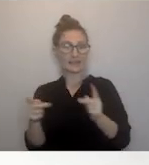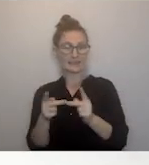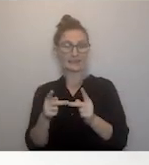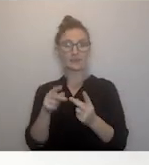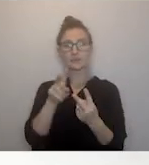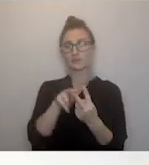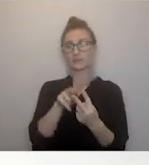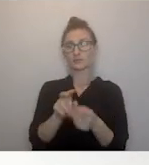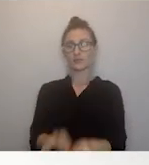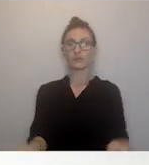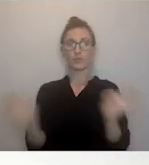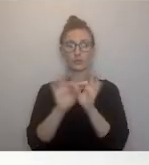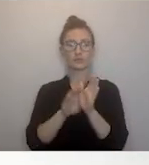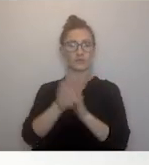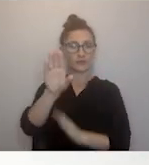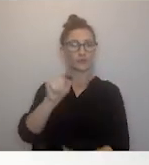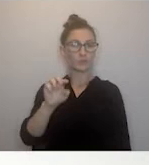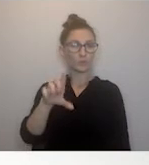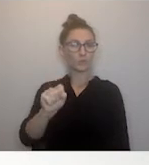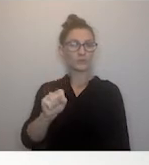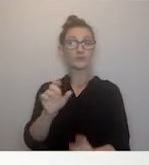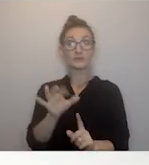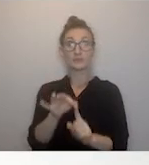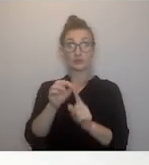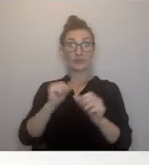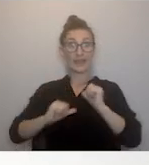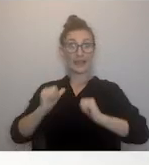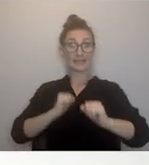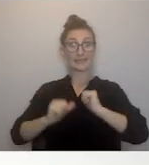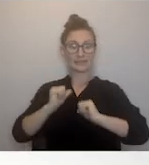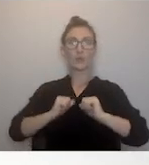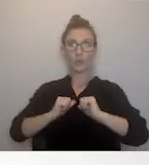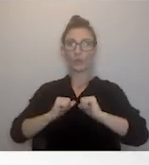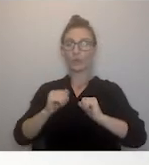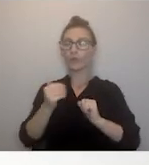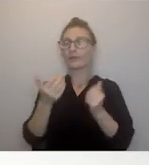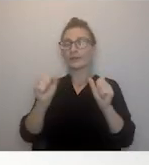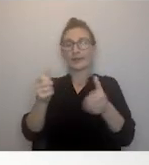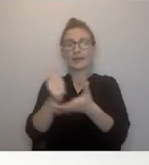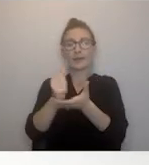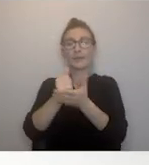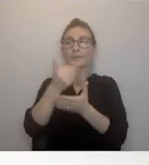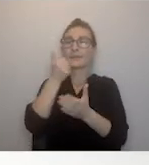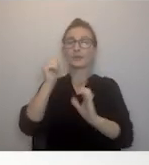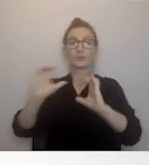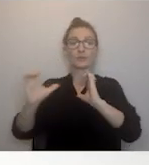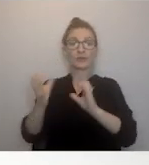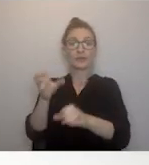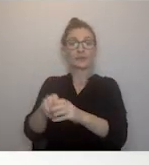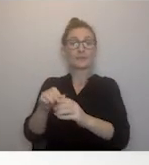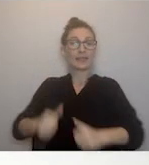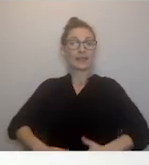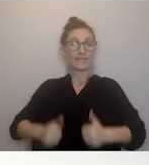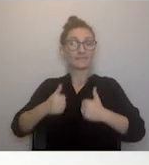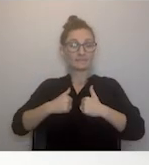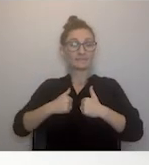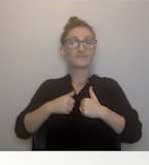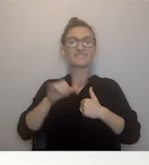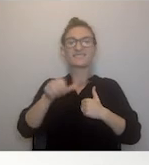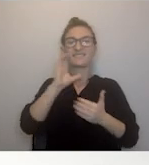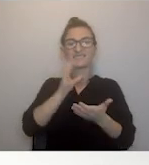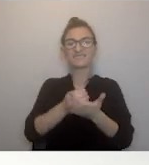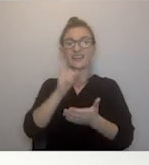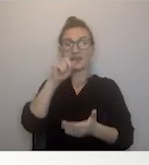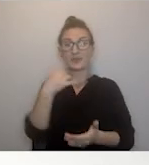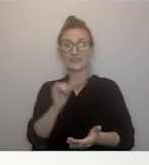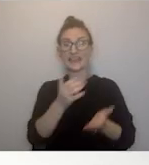really important developmental tools that we use, especially in acting, that really can help us better communicate in life. This is what an